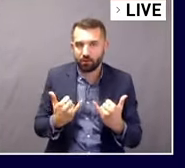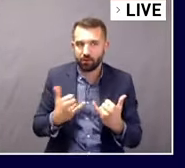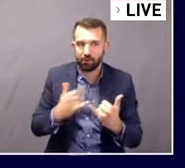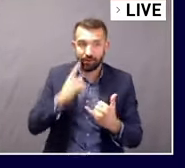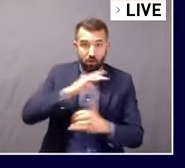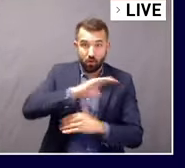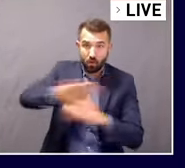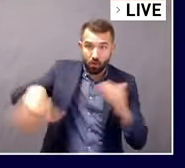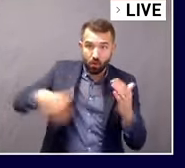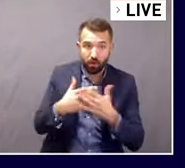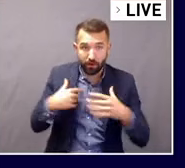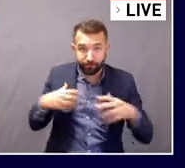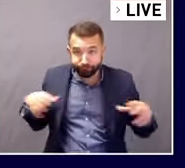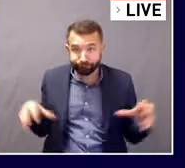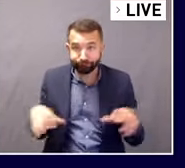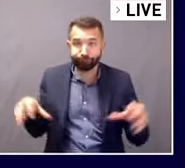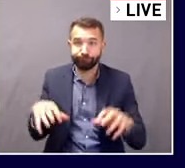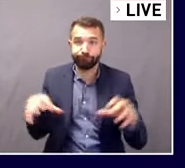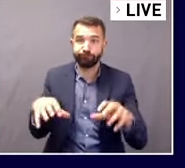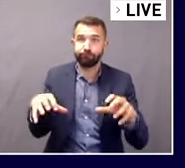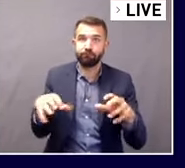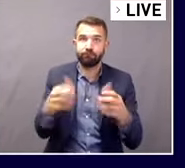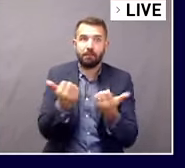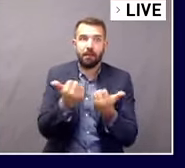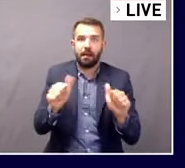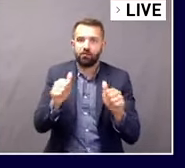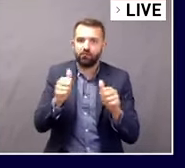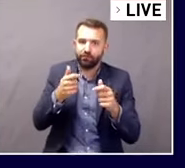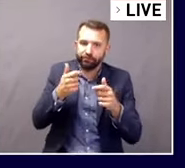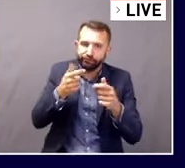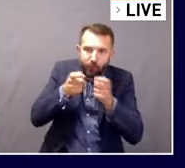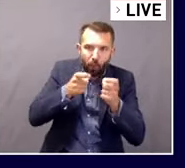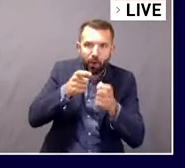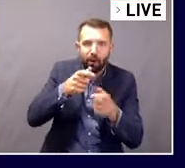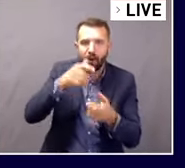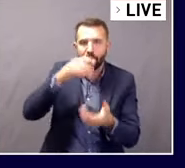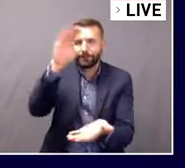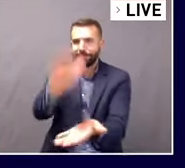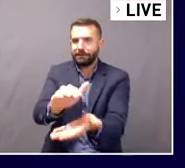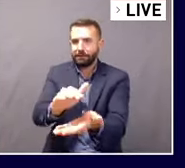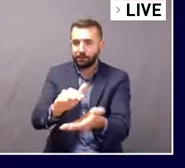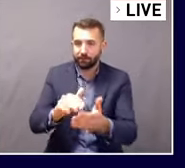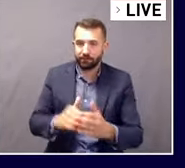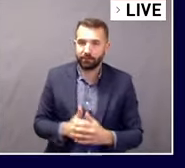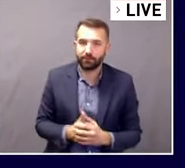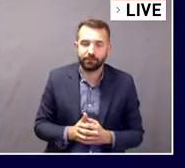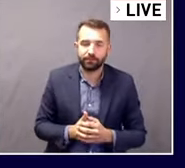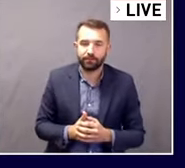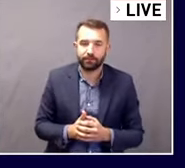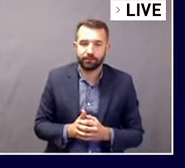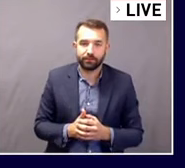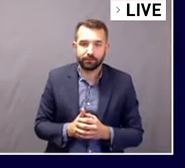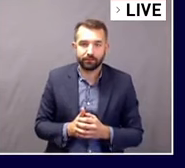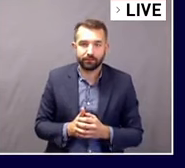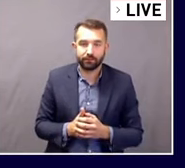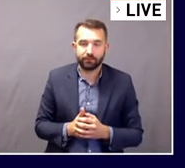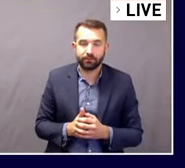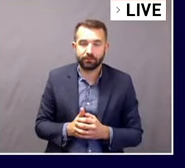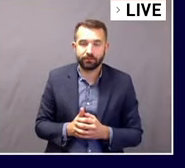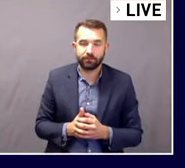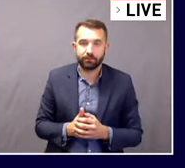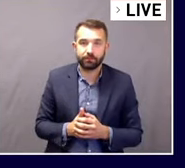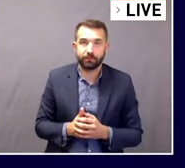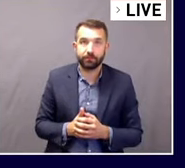steps to put a lid on the COVID-19 situation in the state. Unfortunately, after influenza